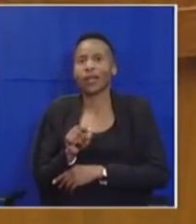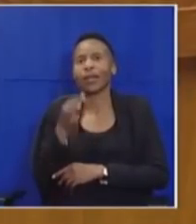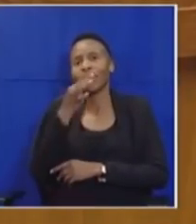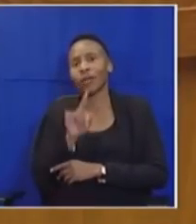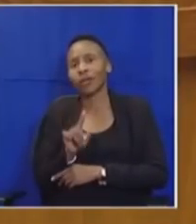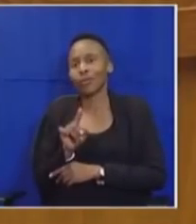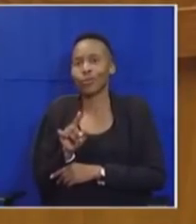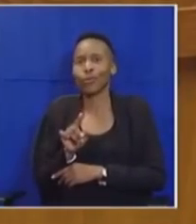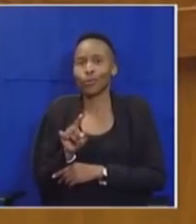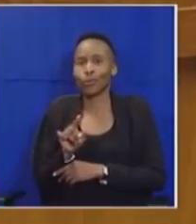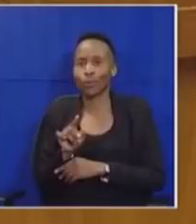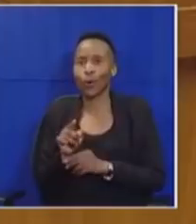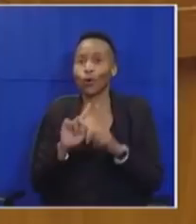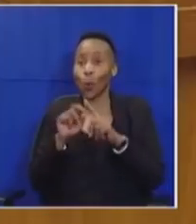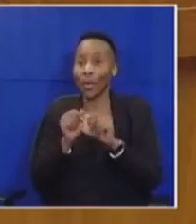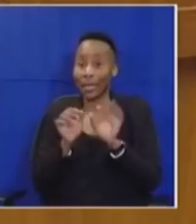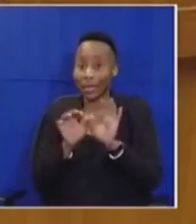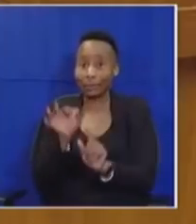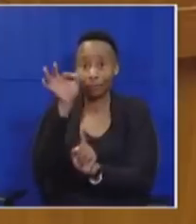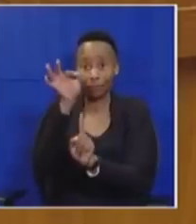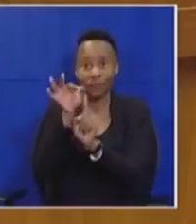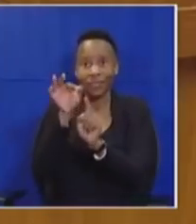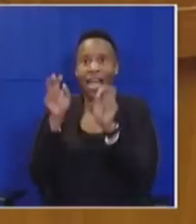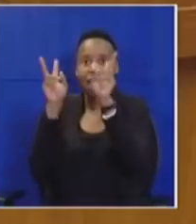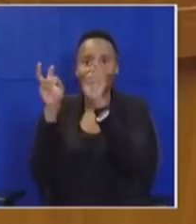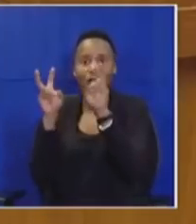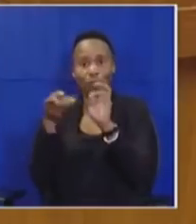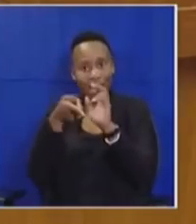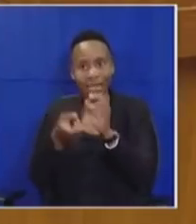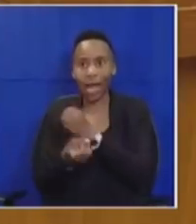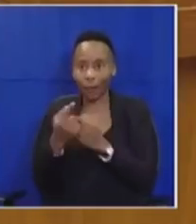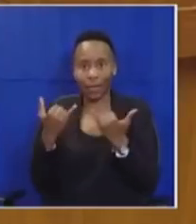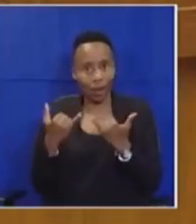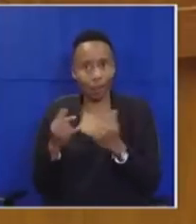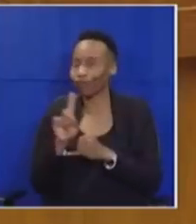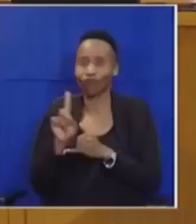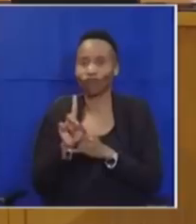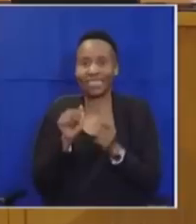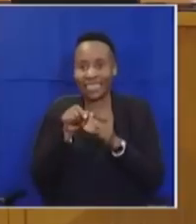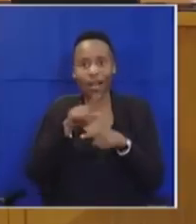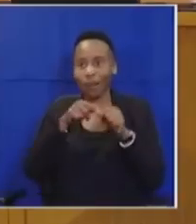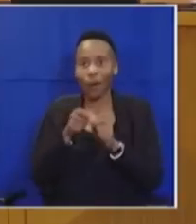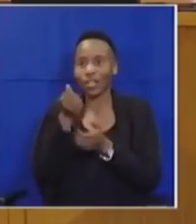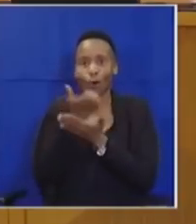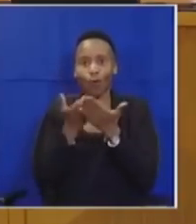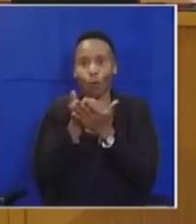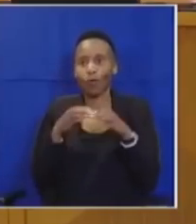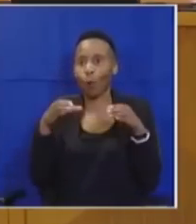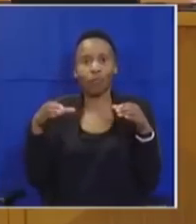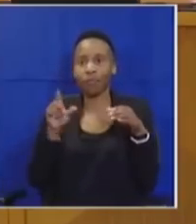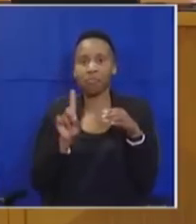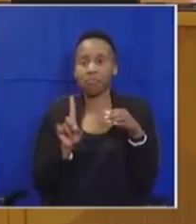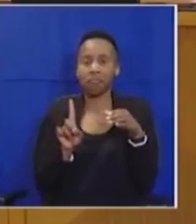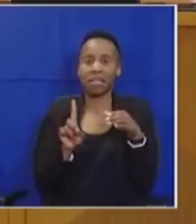not talking to the substantive issues that have to do with economic growth. Now